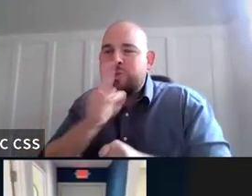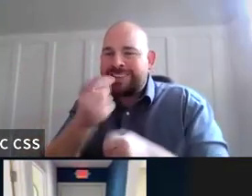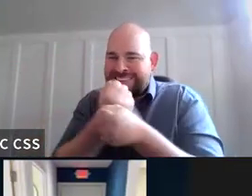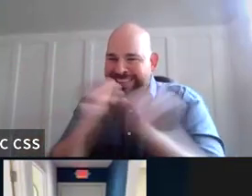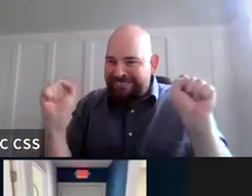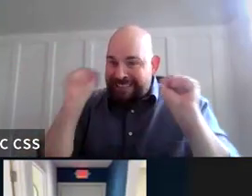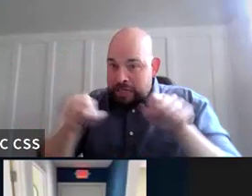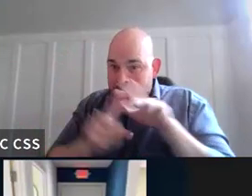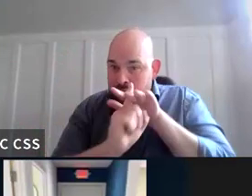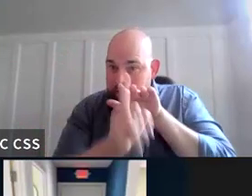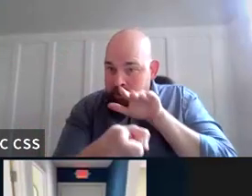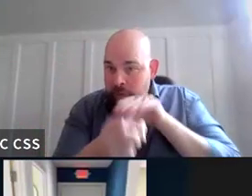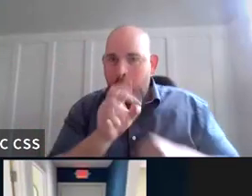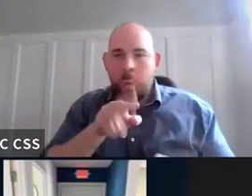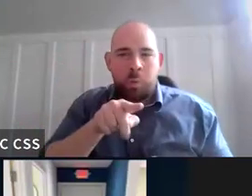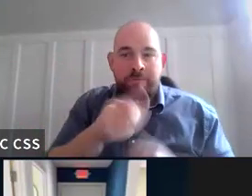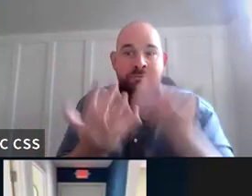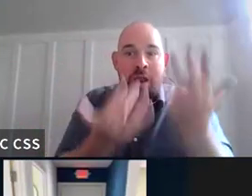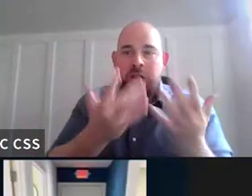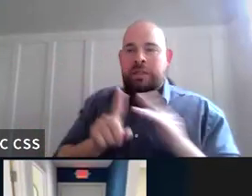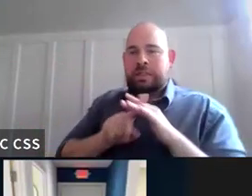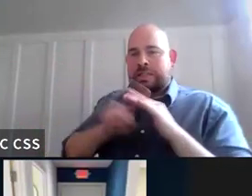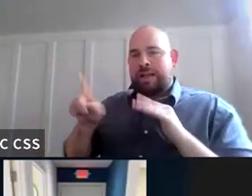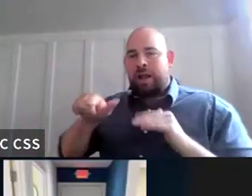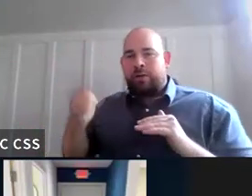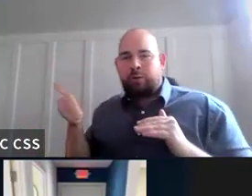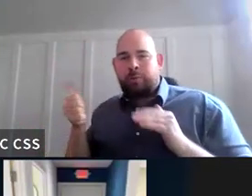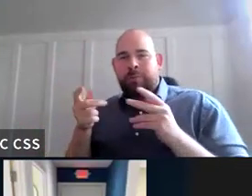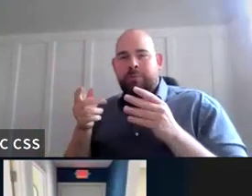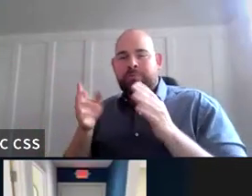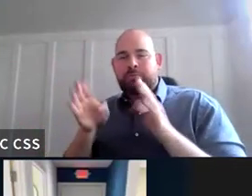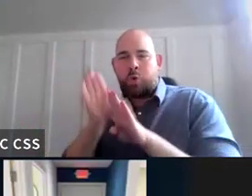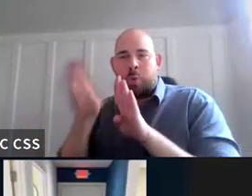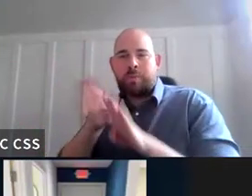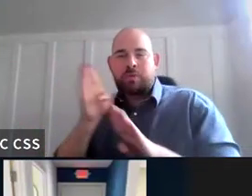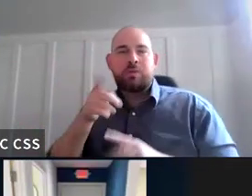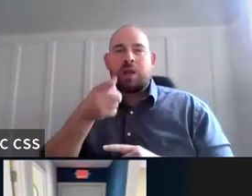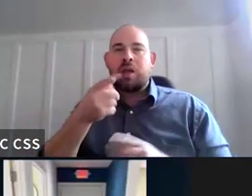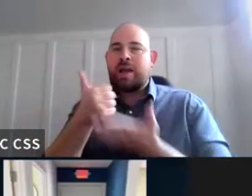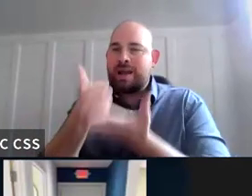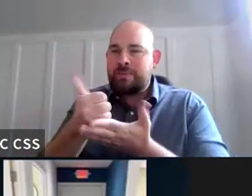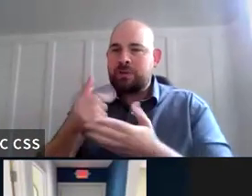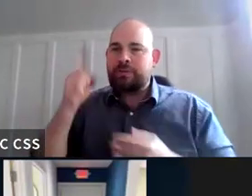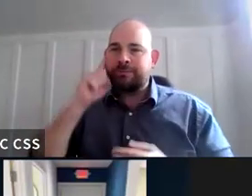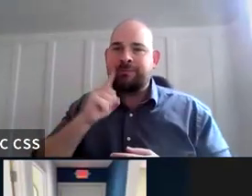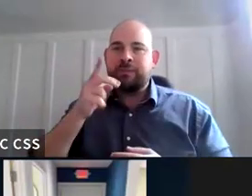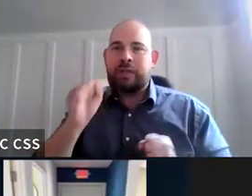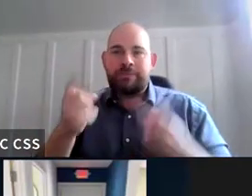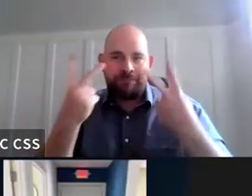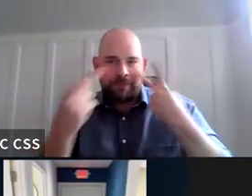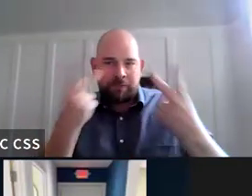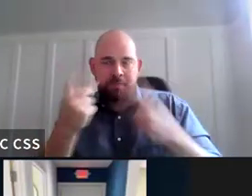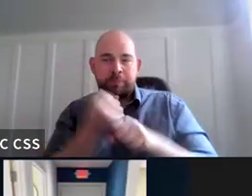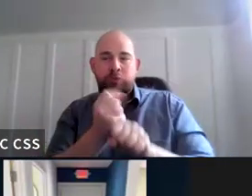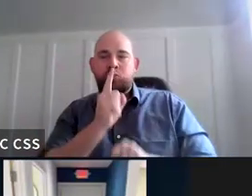to tell that there's a fire and these doors are maybe closed and you can't see through them, you wouldn't know that there was a fire necessarily. So these doors have